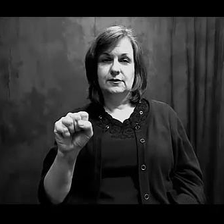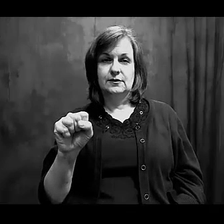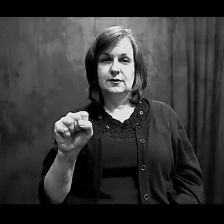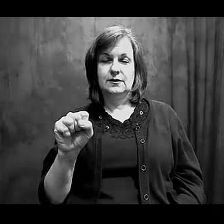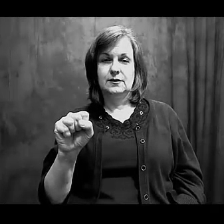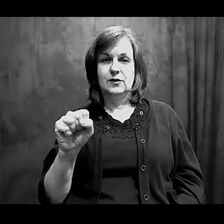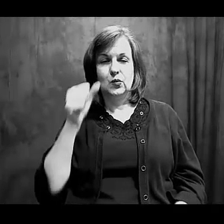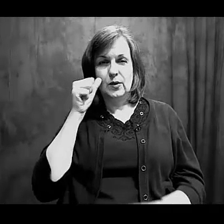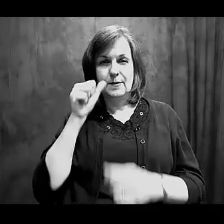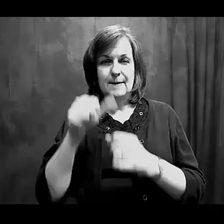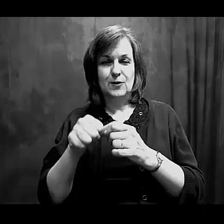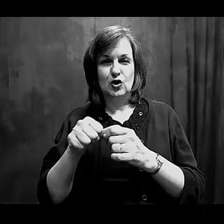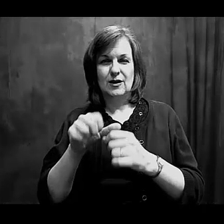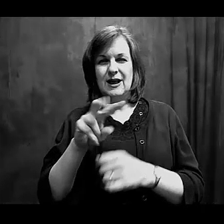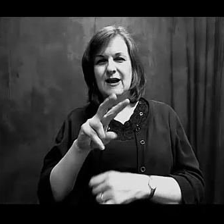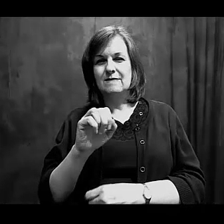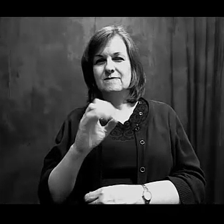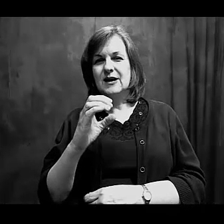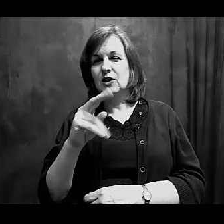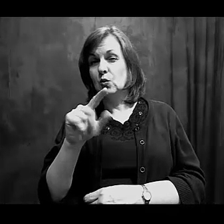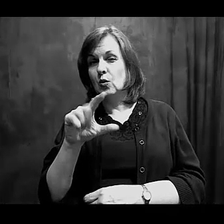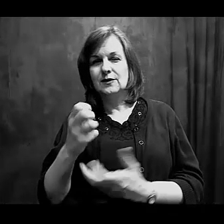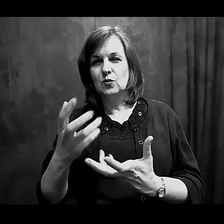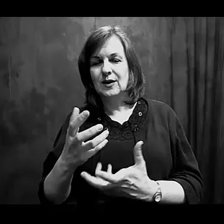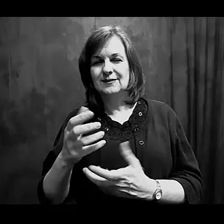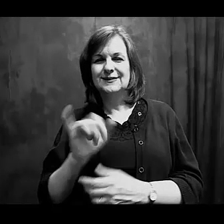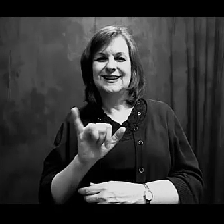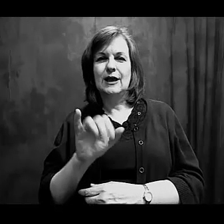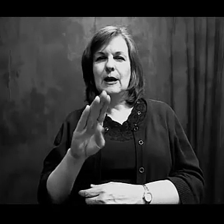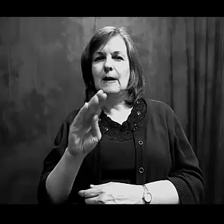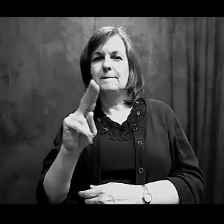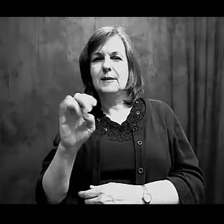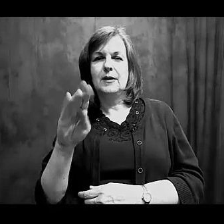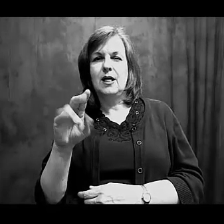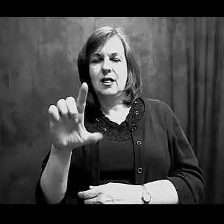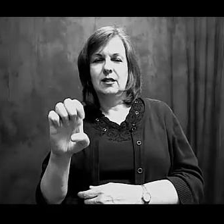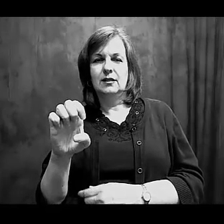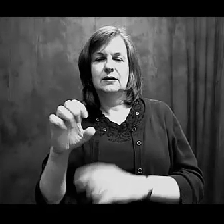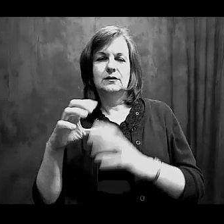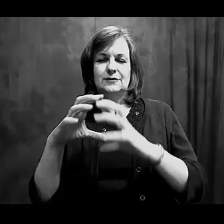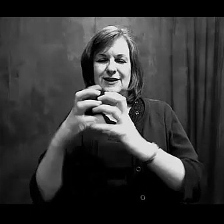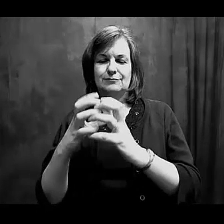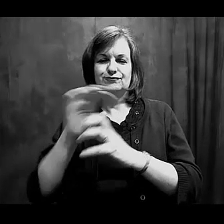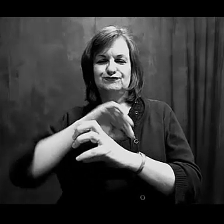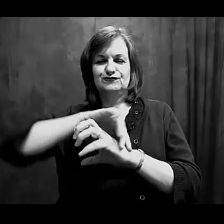those plasma membrane surrounded bubbles.